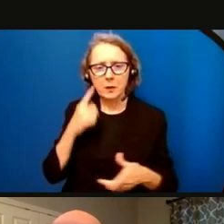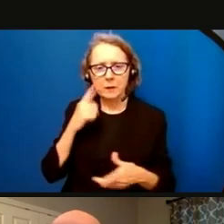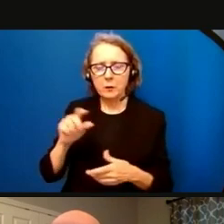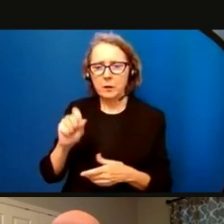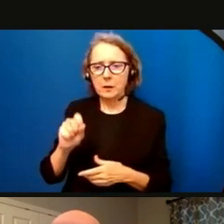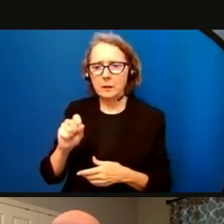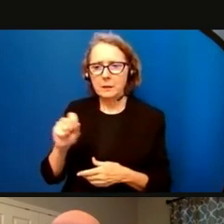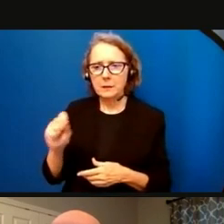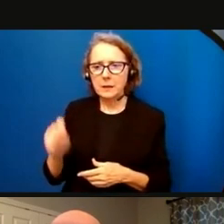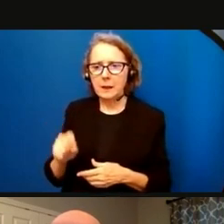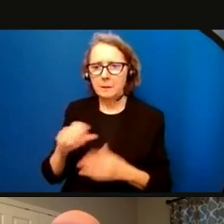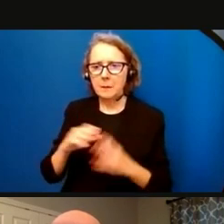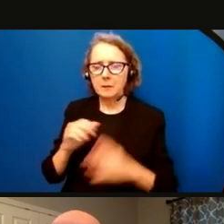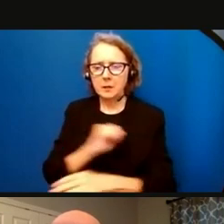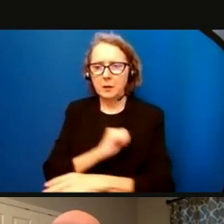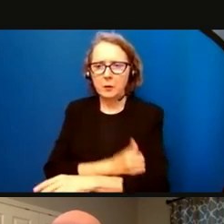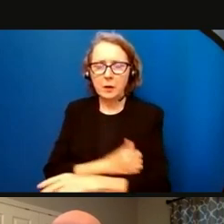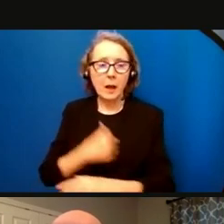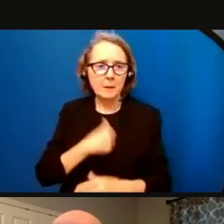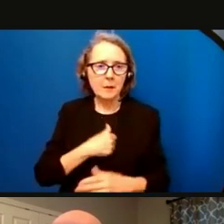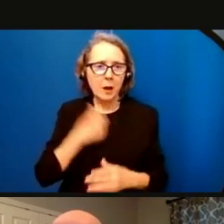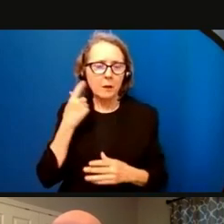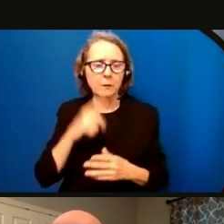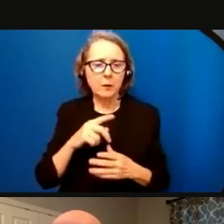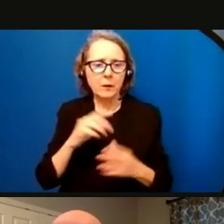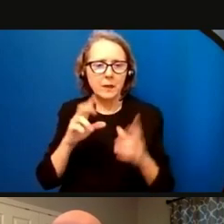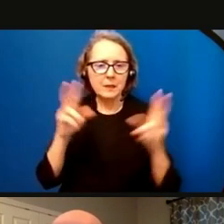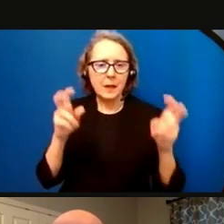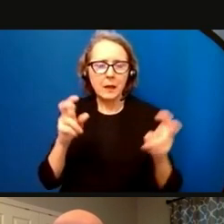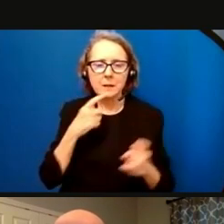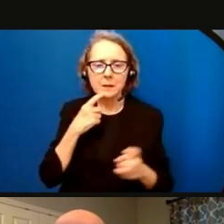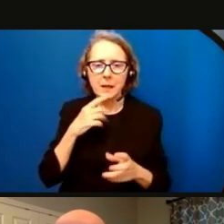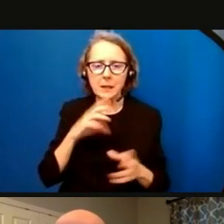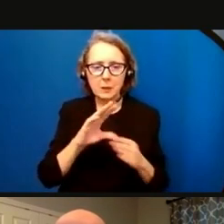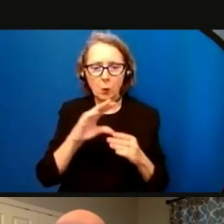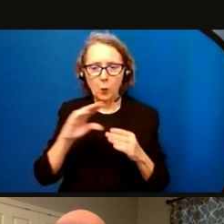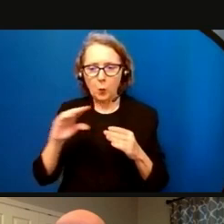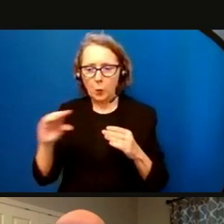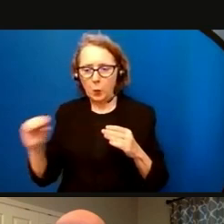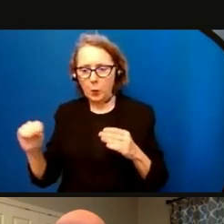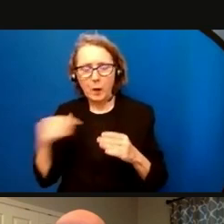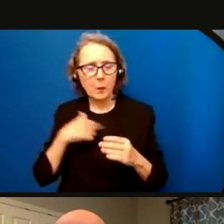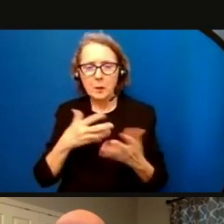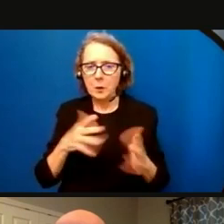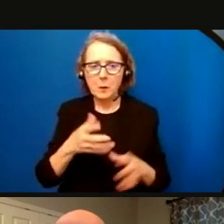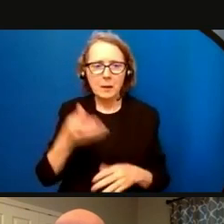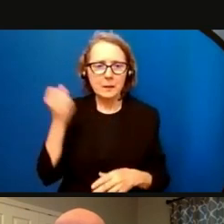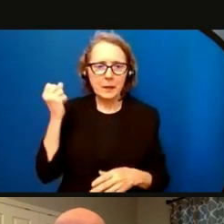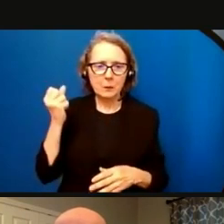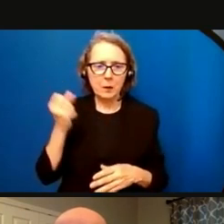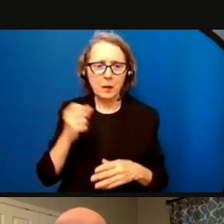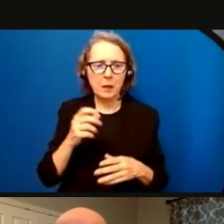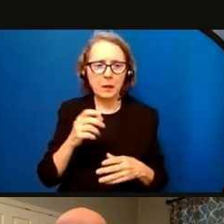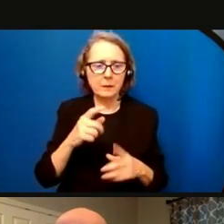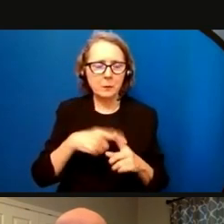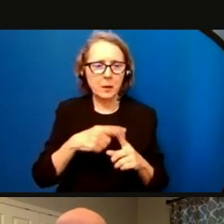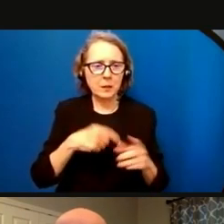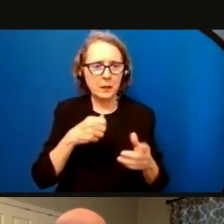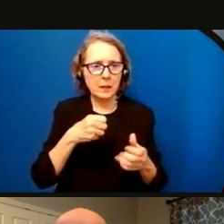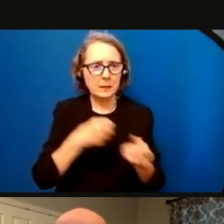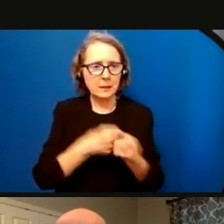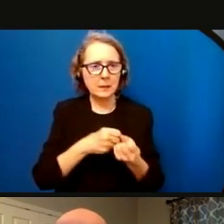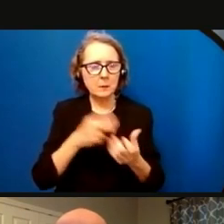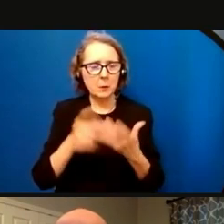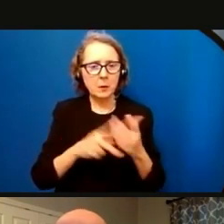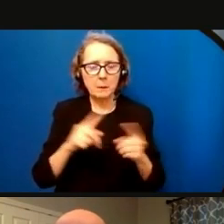apologize for the title and saying that it's a phase-out program. We're not trying to take away the Homeless Rental Assistance Program, but really delineate our